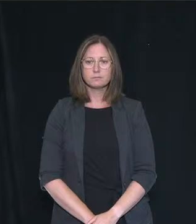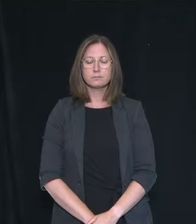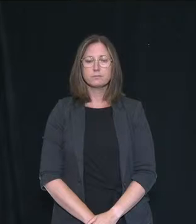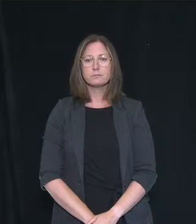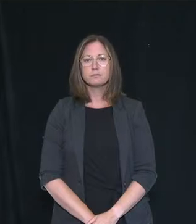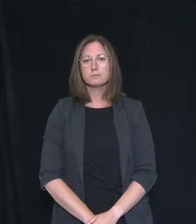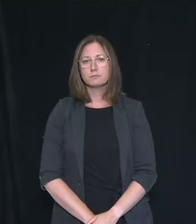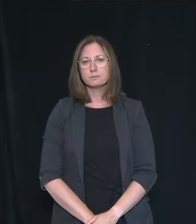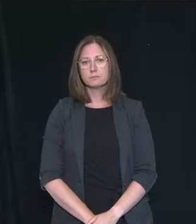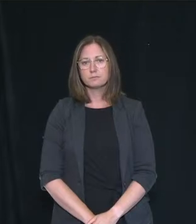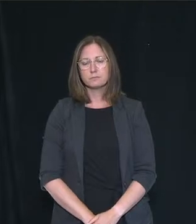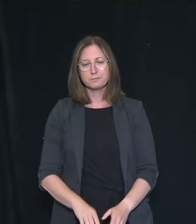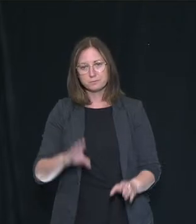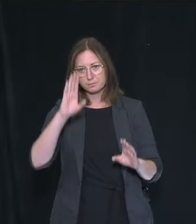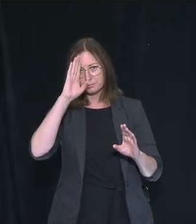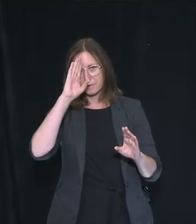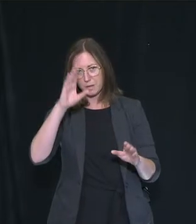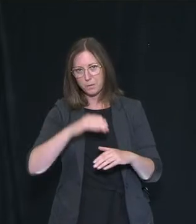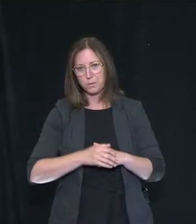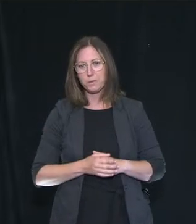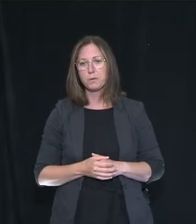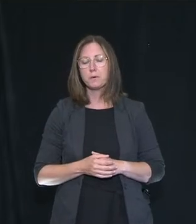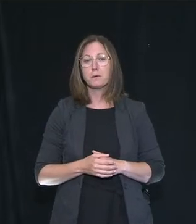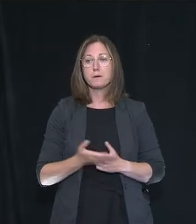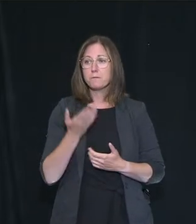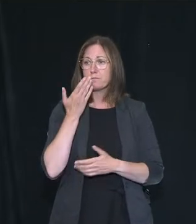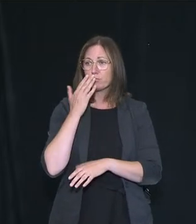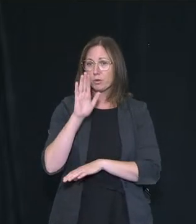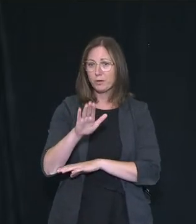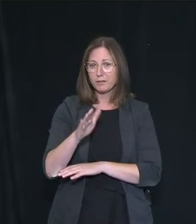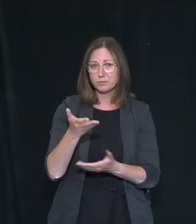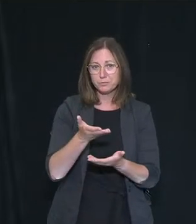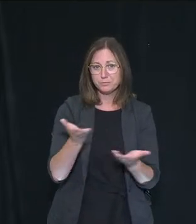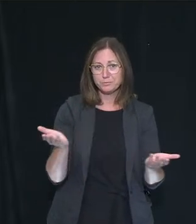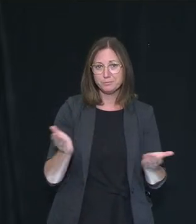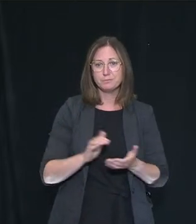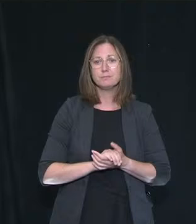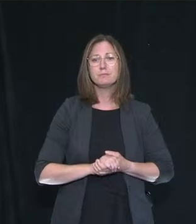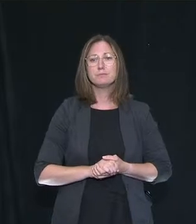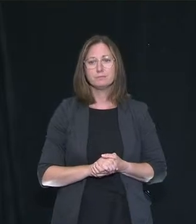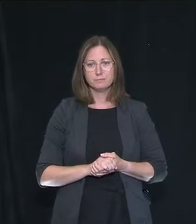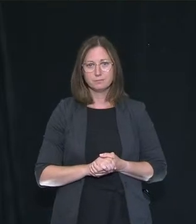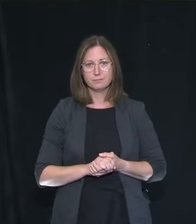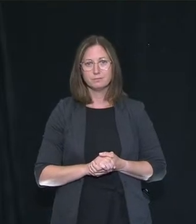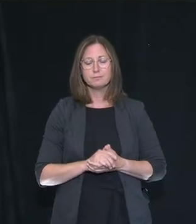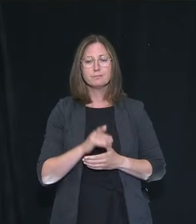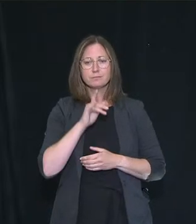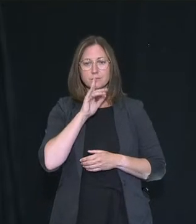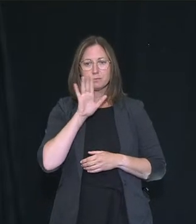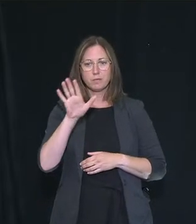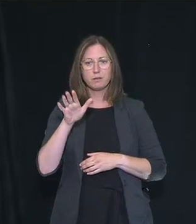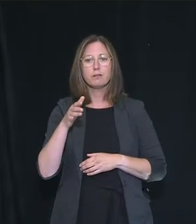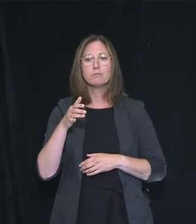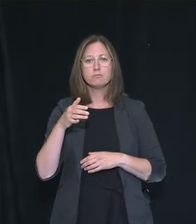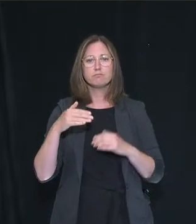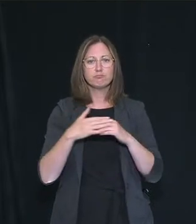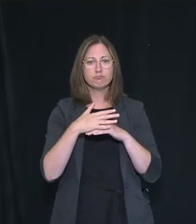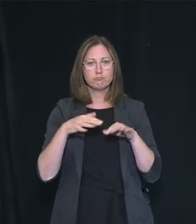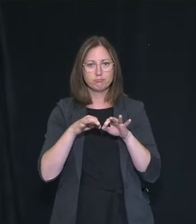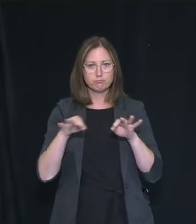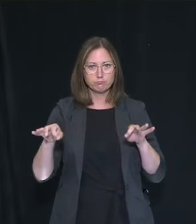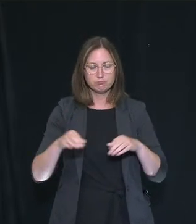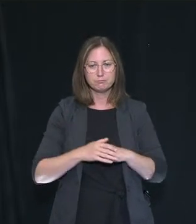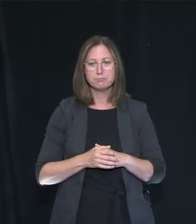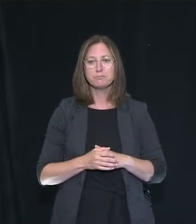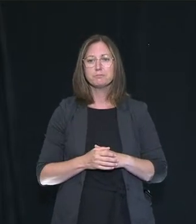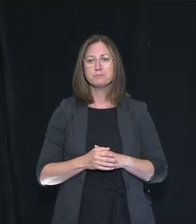Bonjour. Hello. Hello and good afternoon. Unusakut kwe.